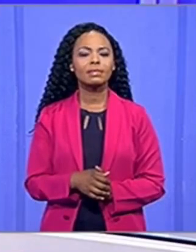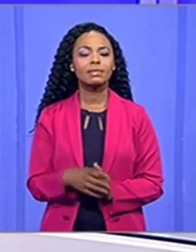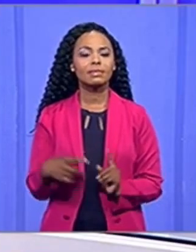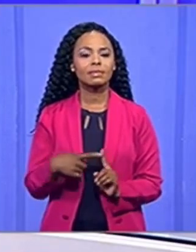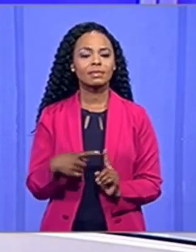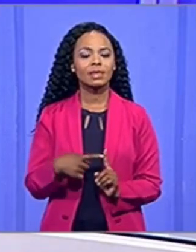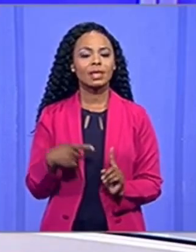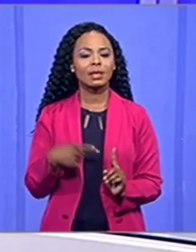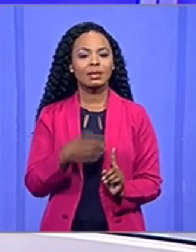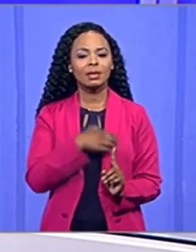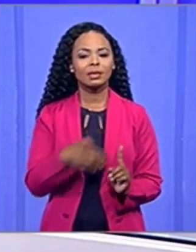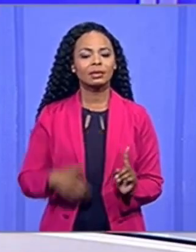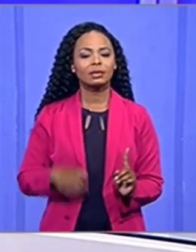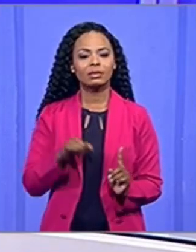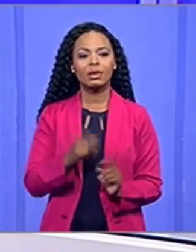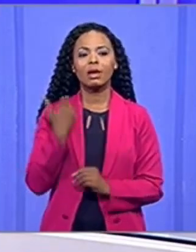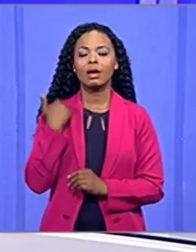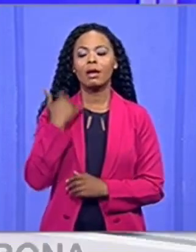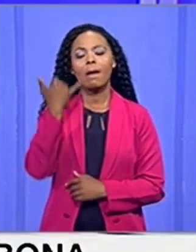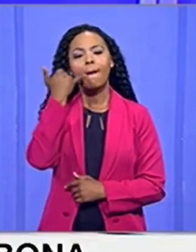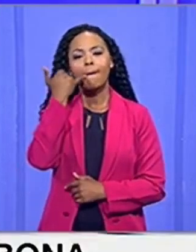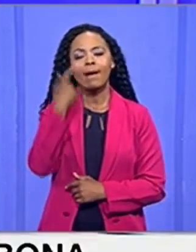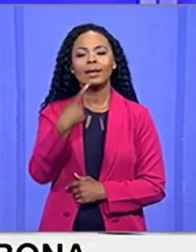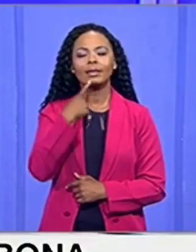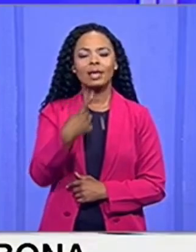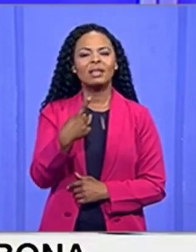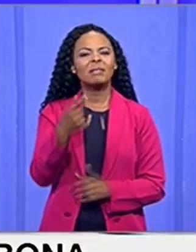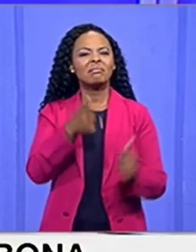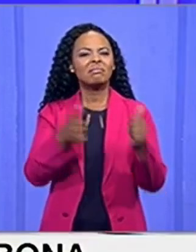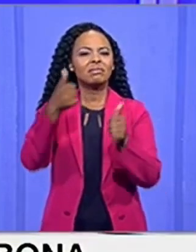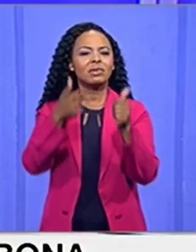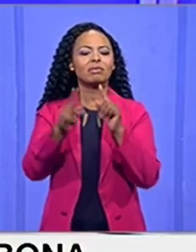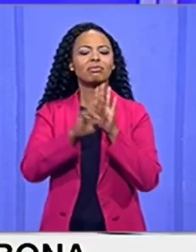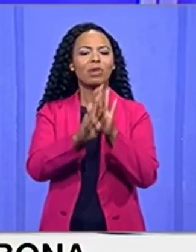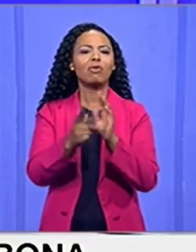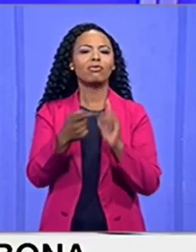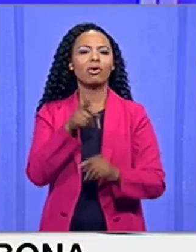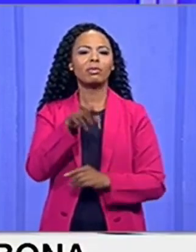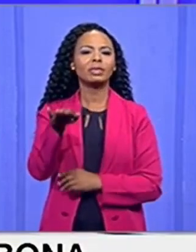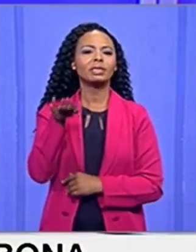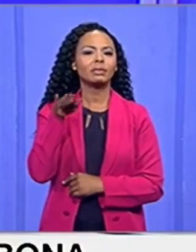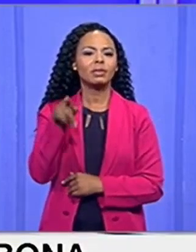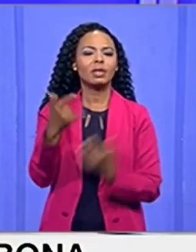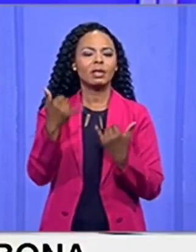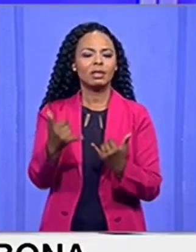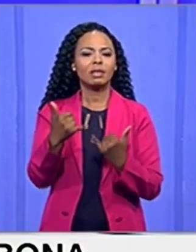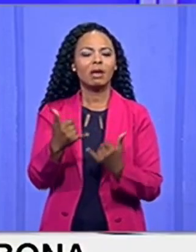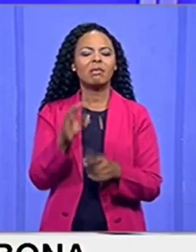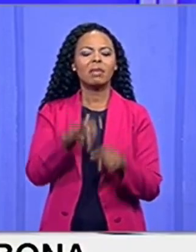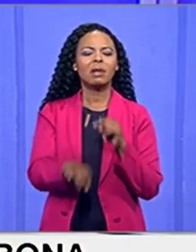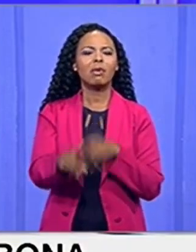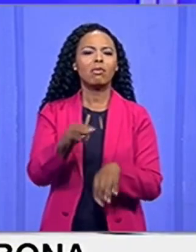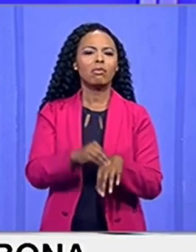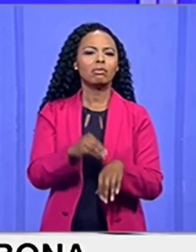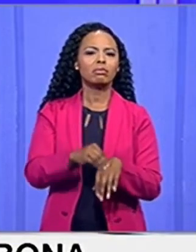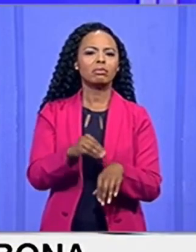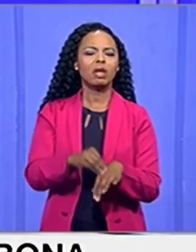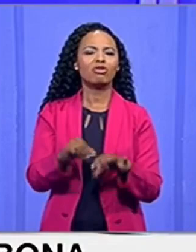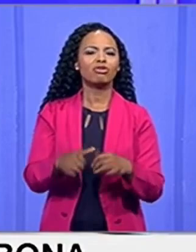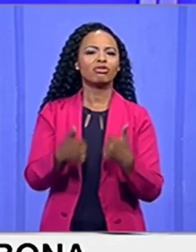Mopresidente wa maloba Thabo Mbeki a re go tswa mo baeteledipeleng ba Zimbabwe go bona tharabololo ya mathata a aparetseng naga eo. O buile seno